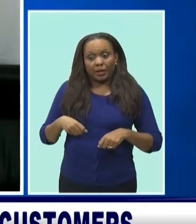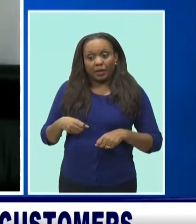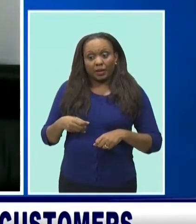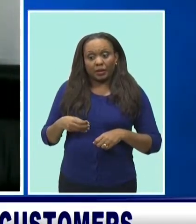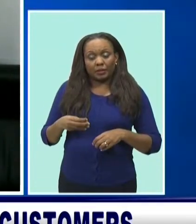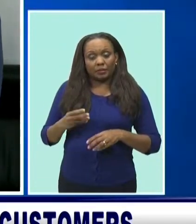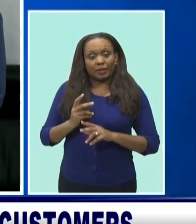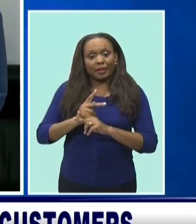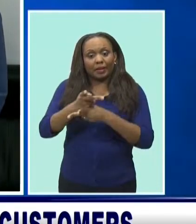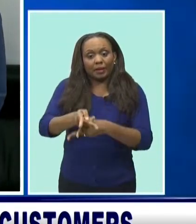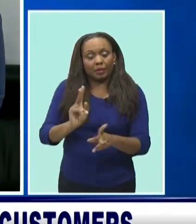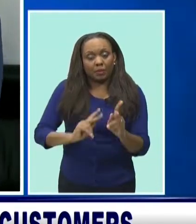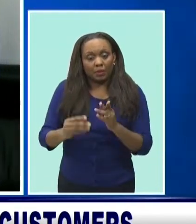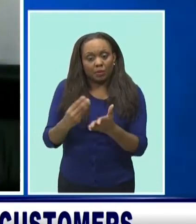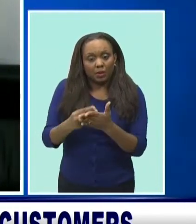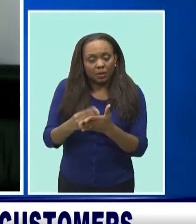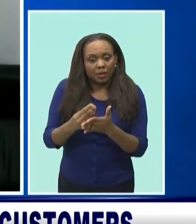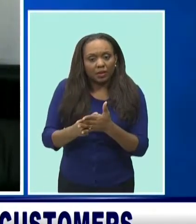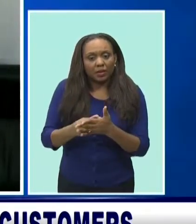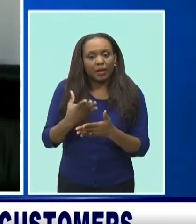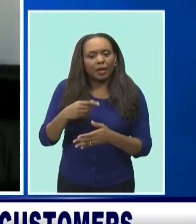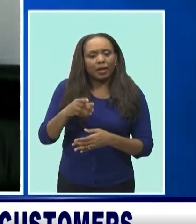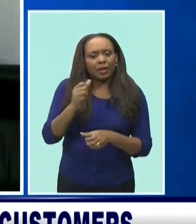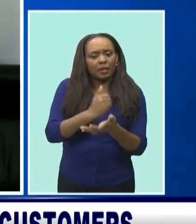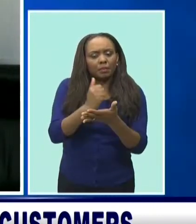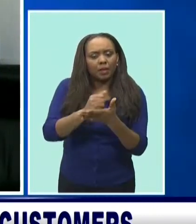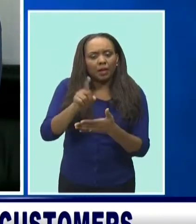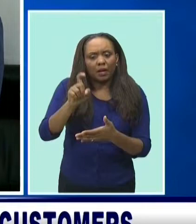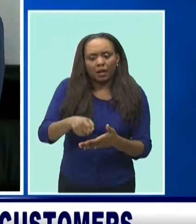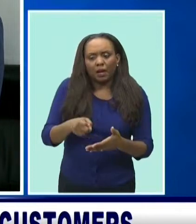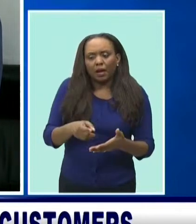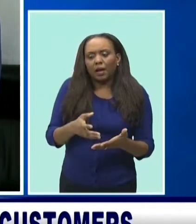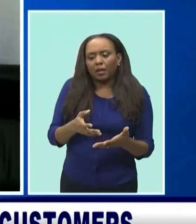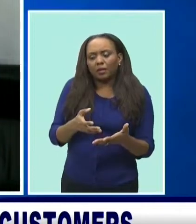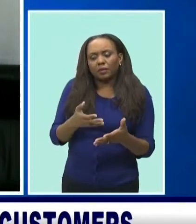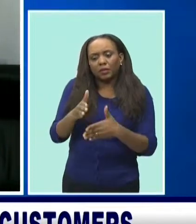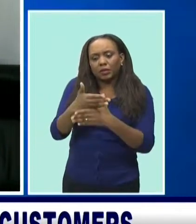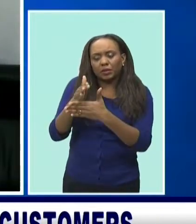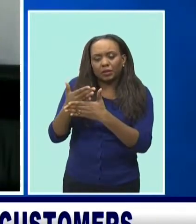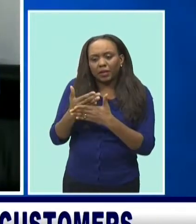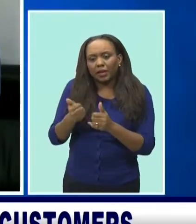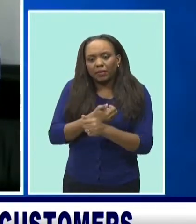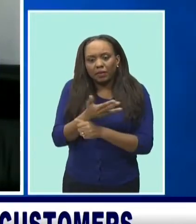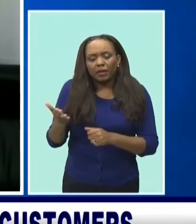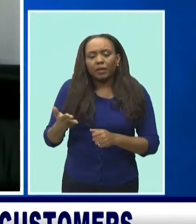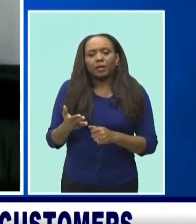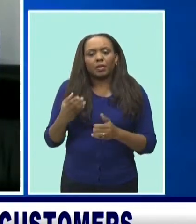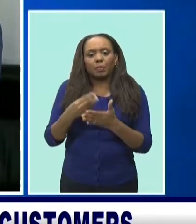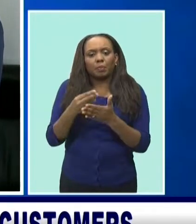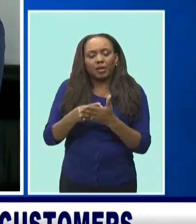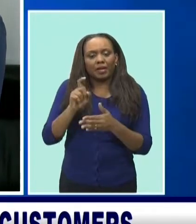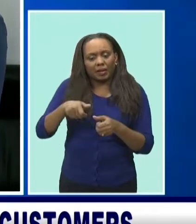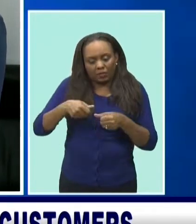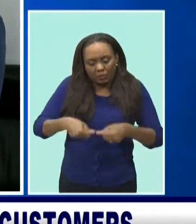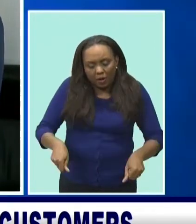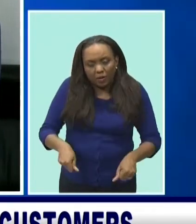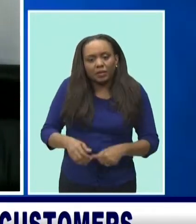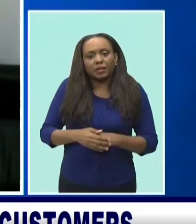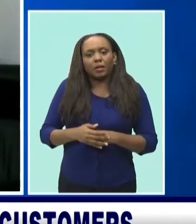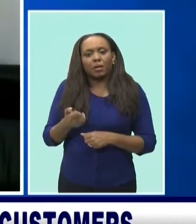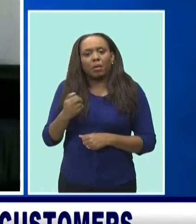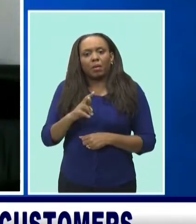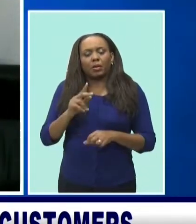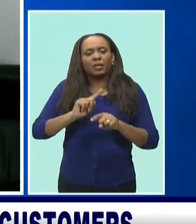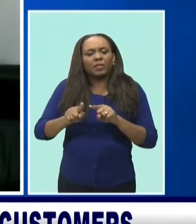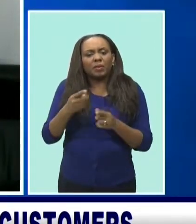accurately advise customers of all the terms and obligations of loans, including the security that might be required, applicable fees